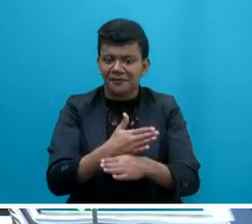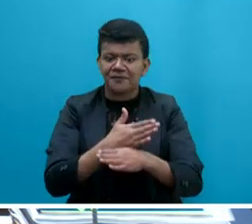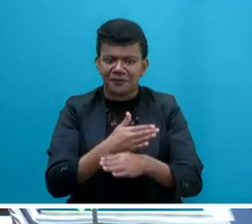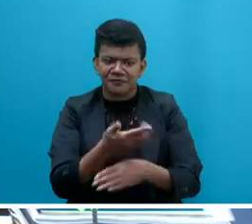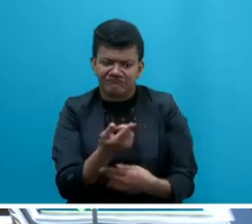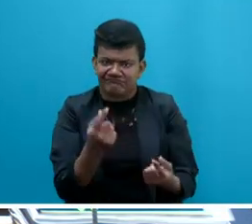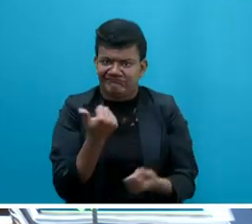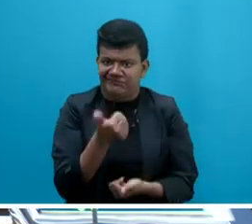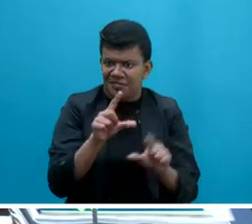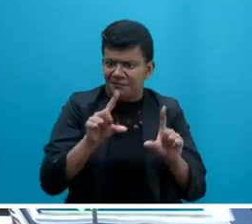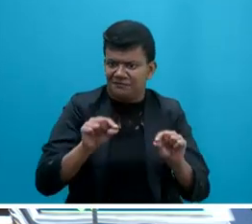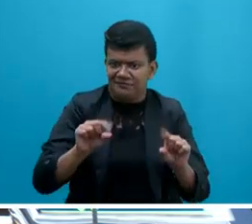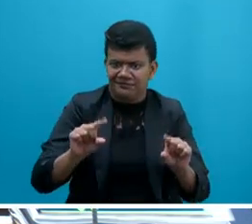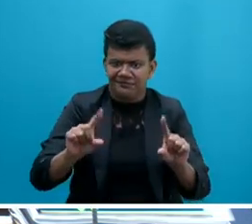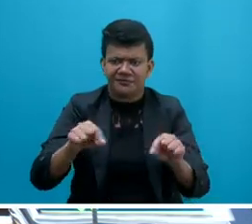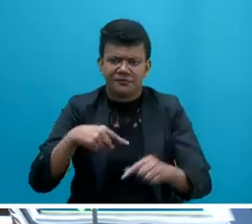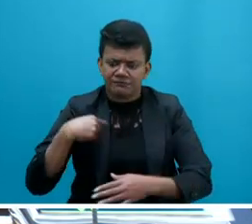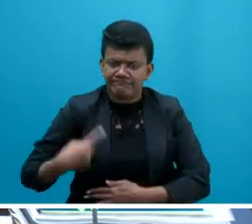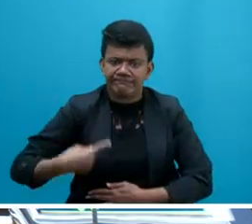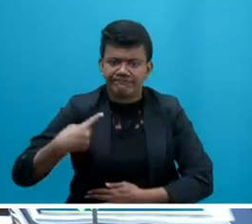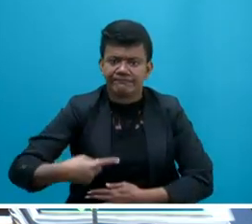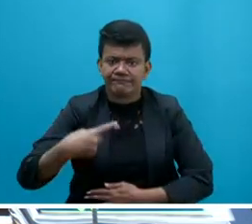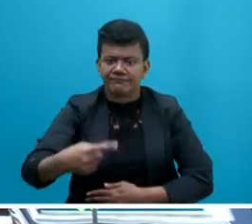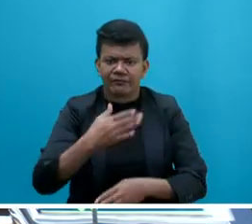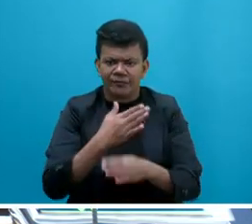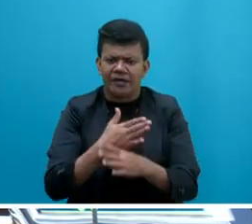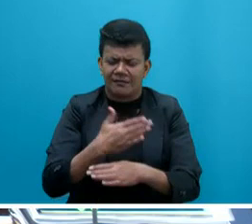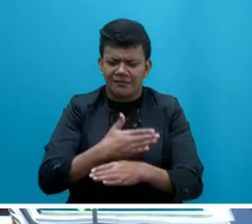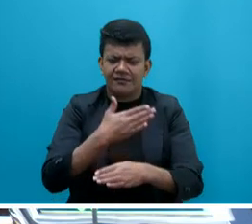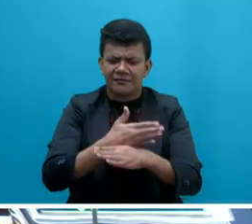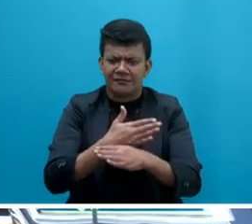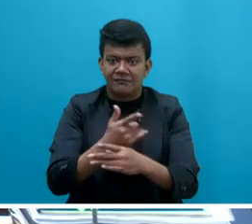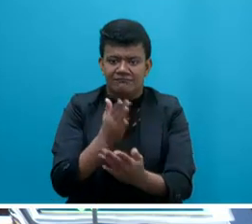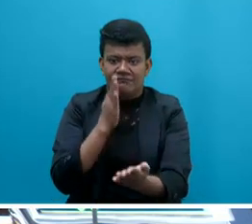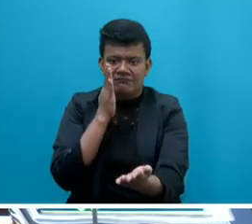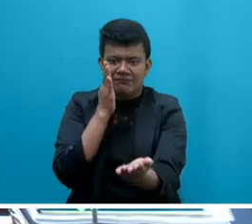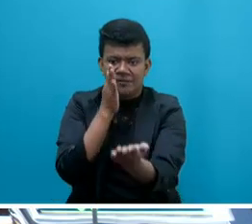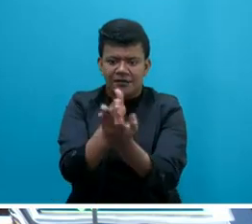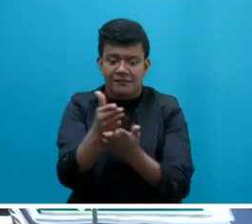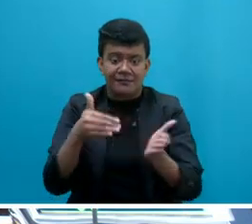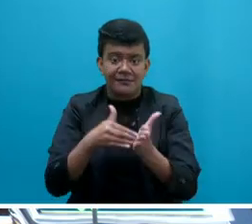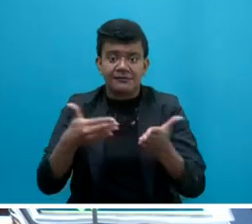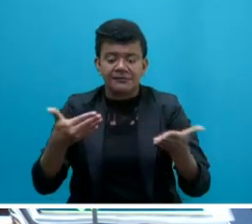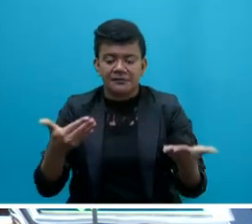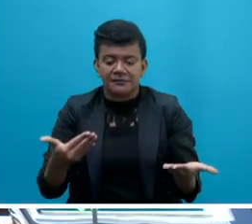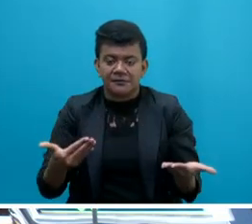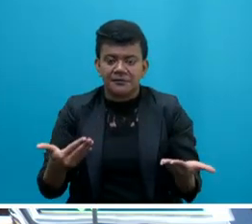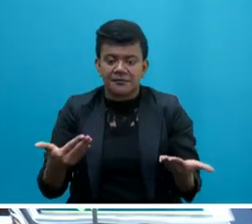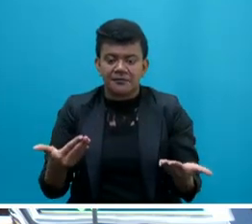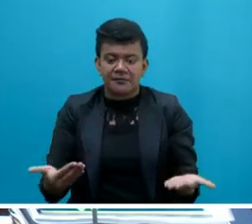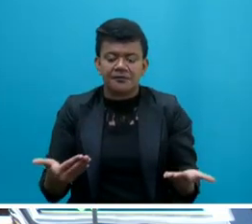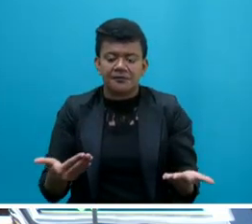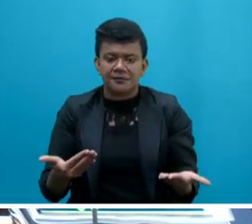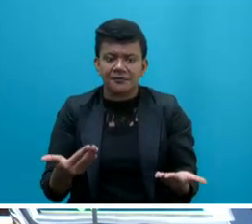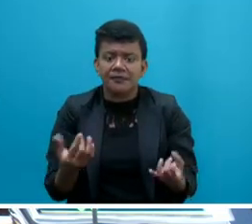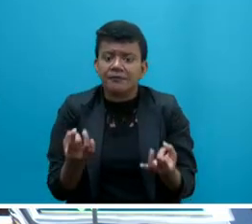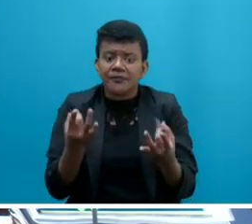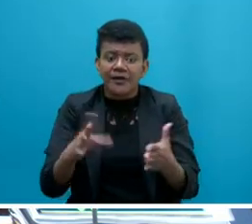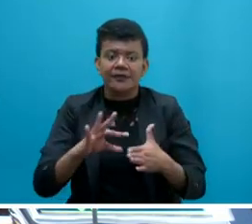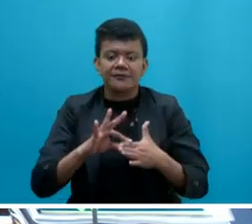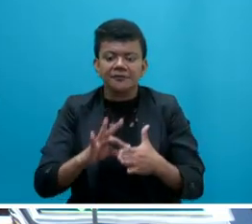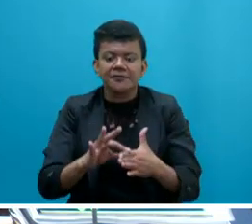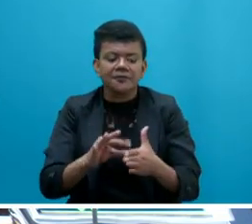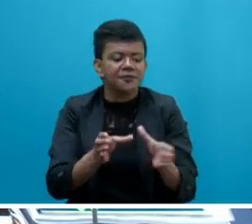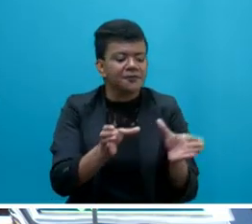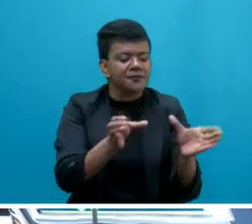ship in the right direction. Mr. Speaker, sir, Fiji is keen to provide leadership for small island states. As such, Fiji is